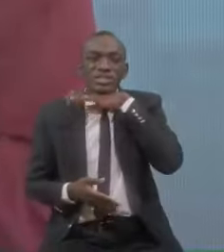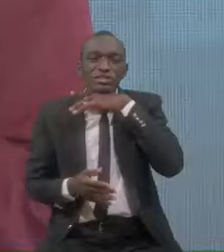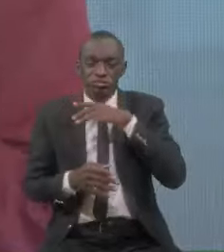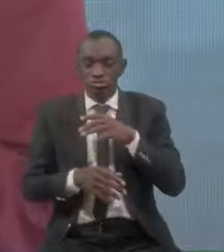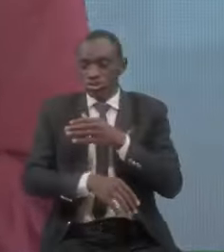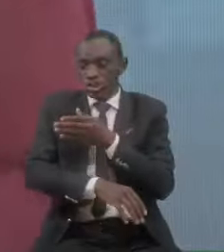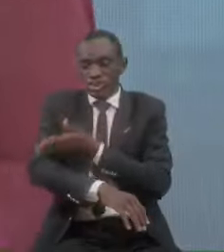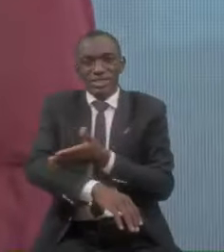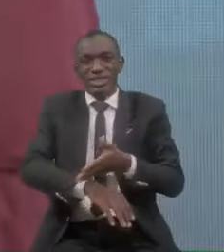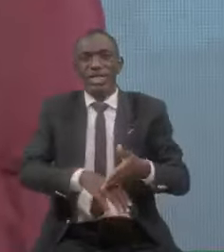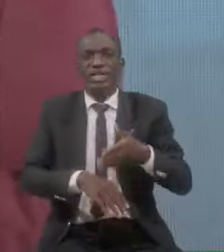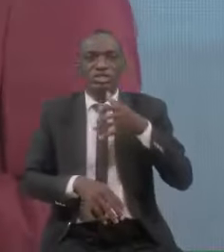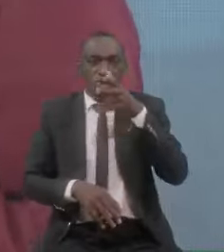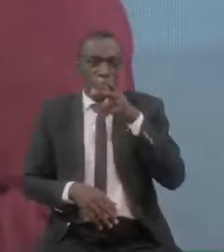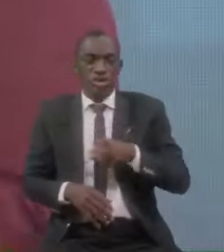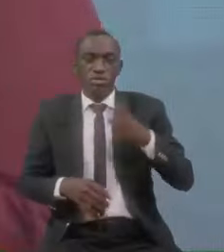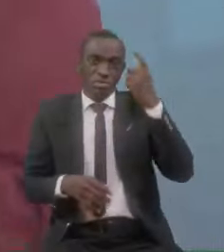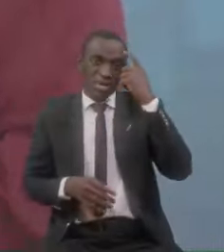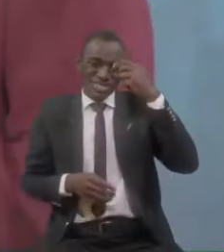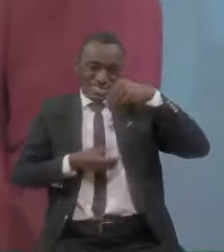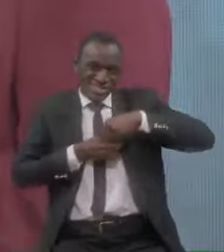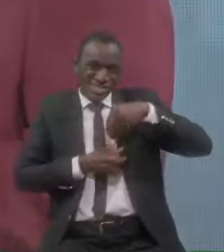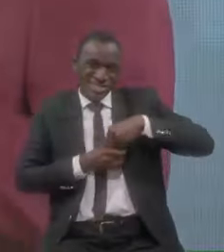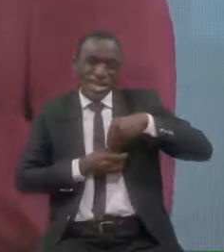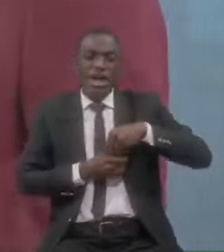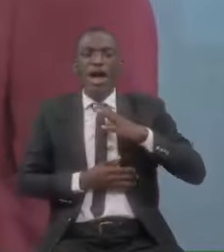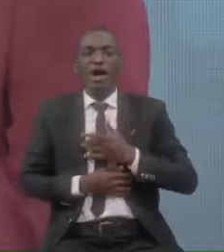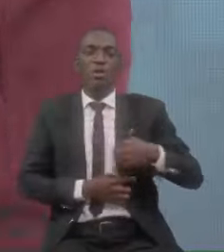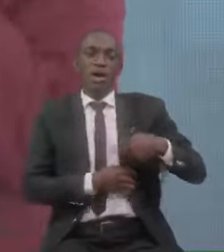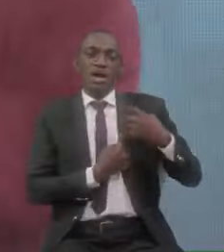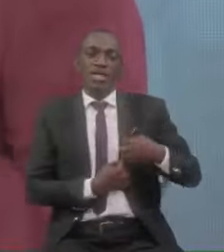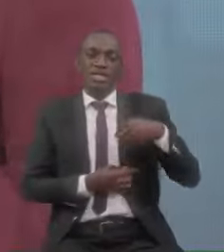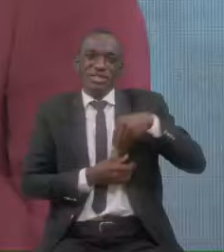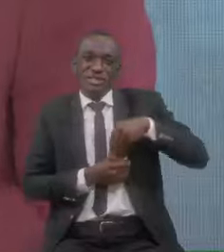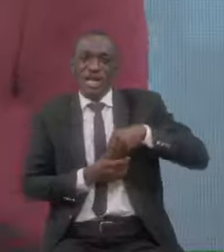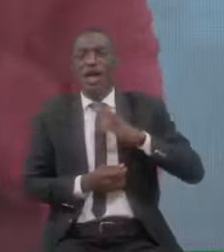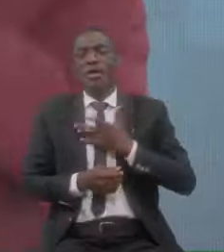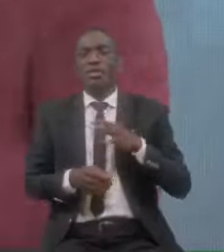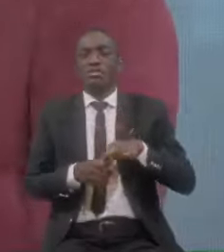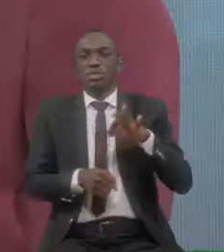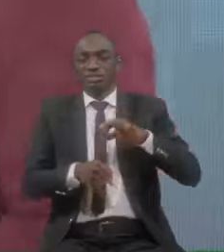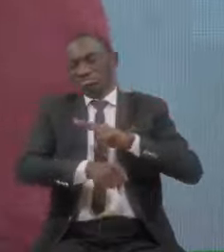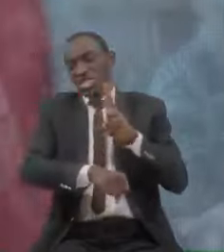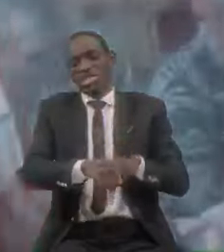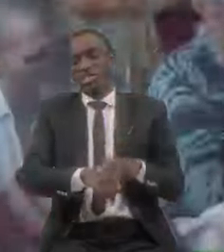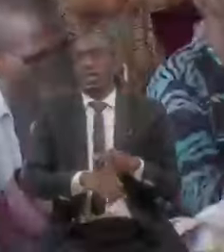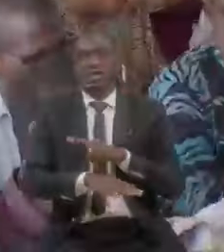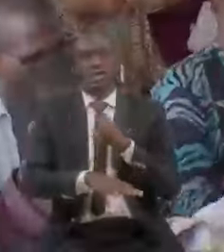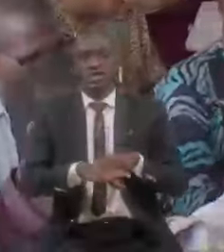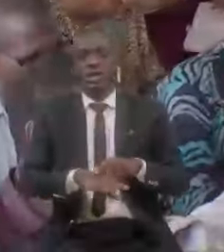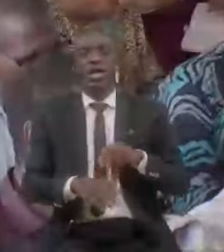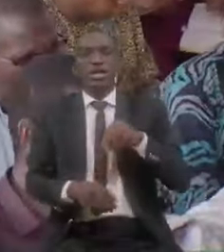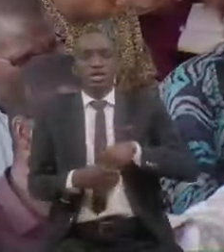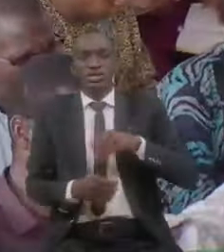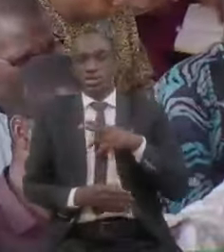inside our heart, inside our spirit. There is a natural sin that's there. It came